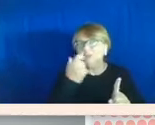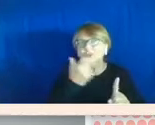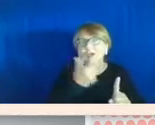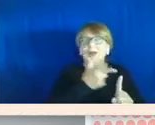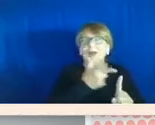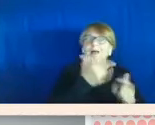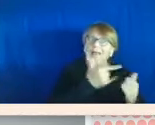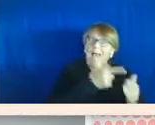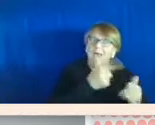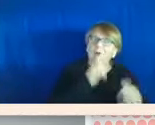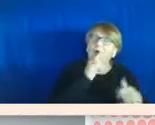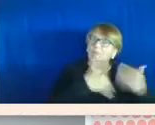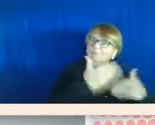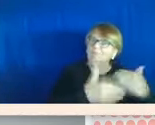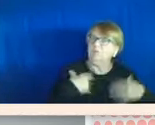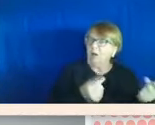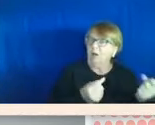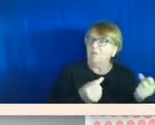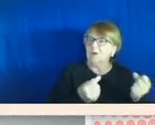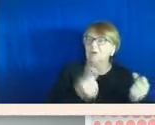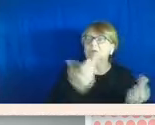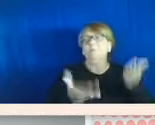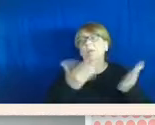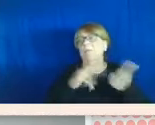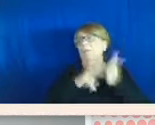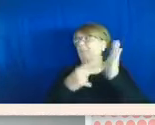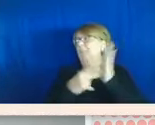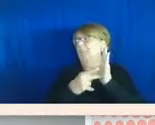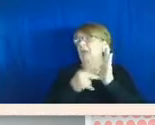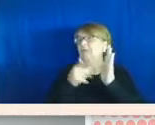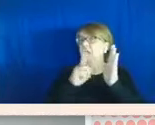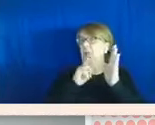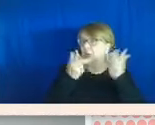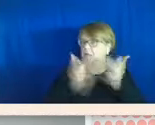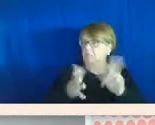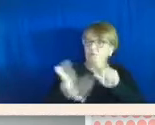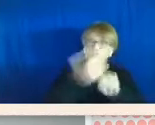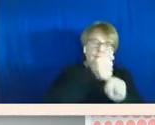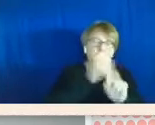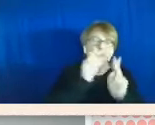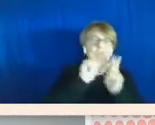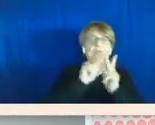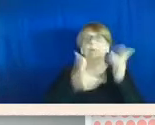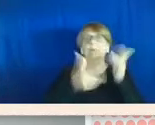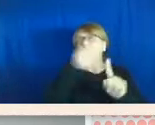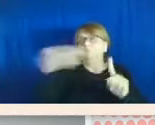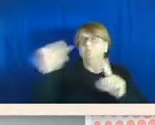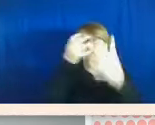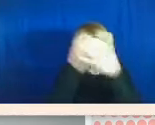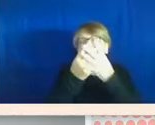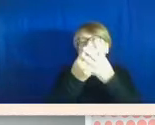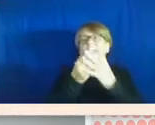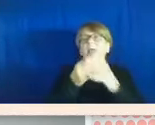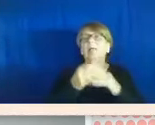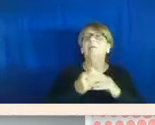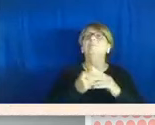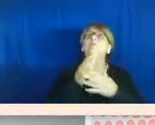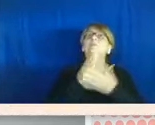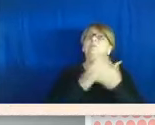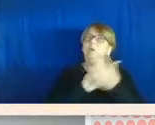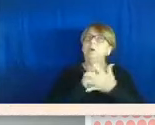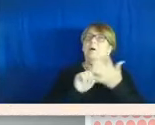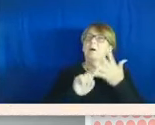might mean that they might have gotten arrested. They might have gone to jail. So there are some disqualifying offenses.